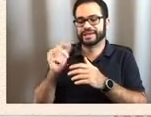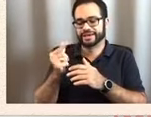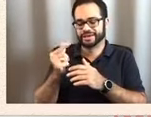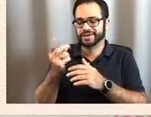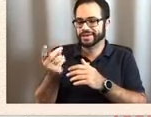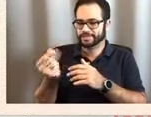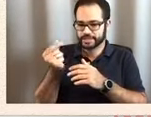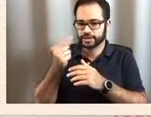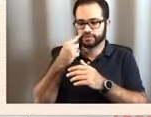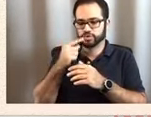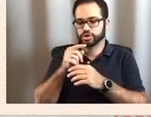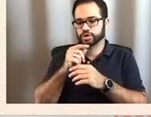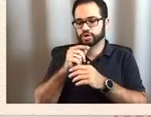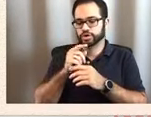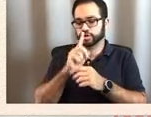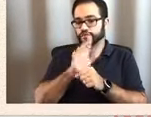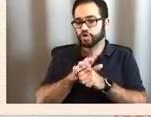continued eligibility.